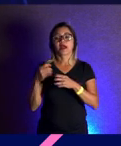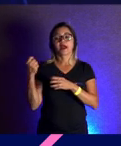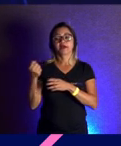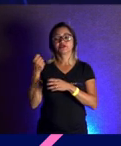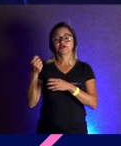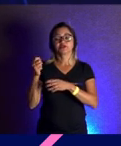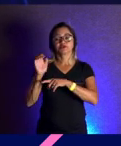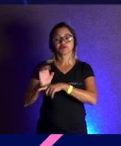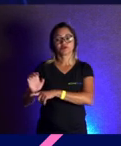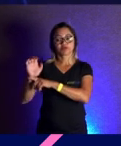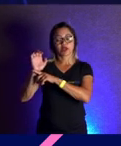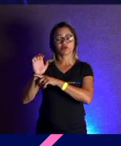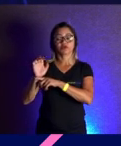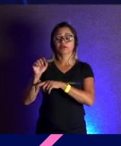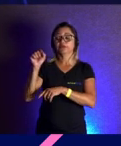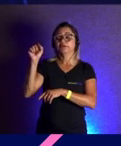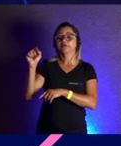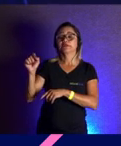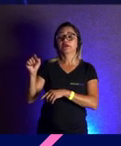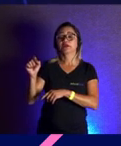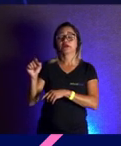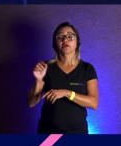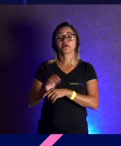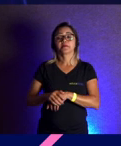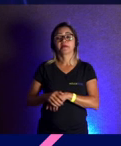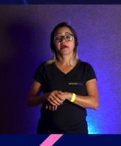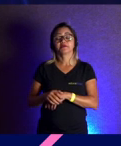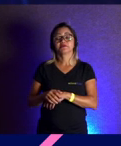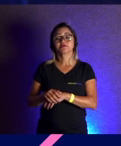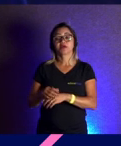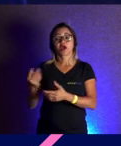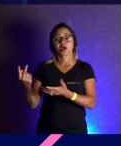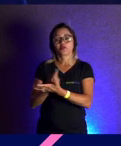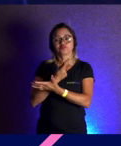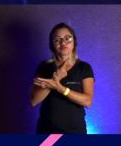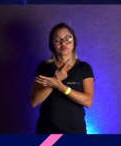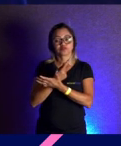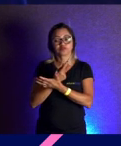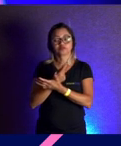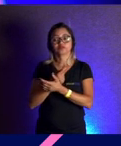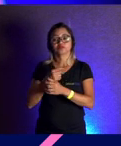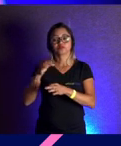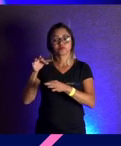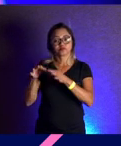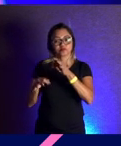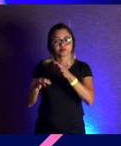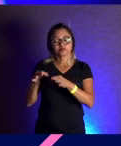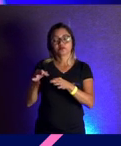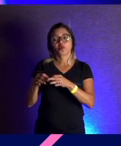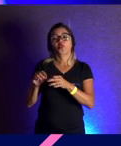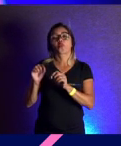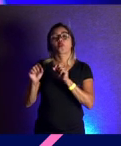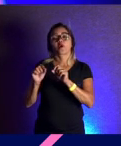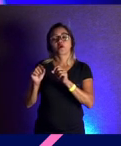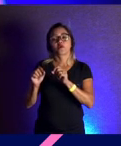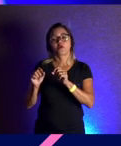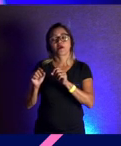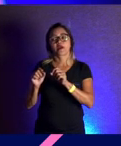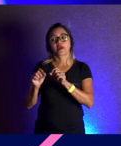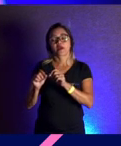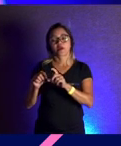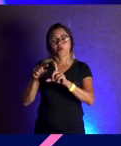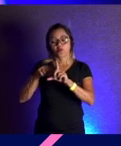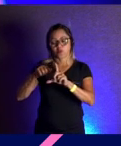Who's committing more harm? What is the relative proportion of these two? Now,